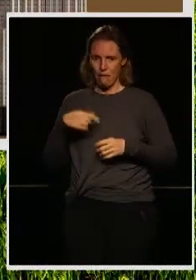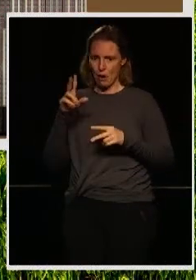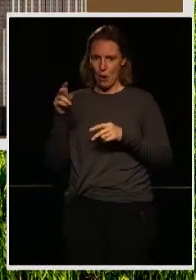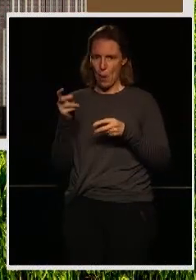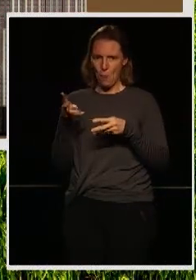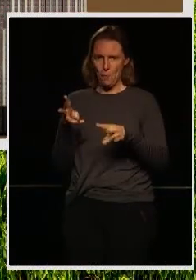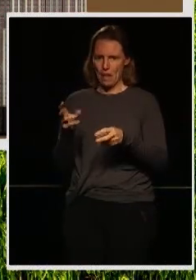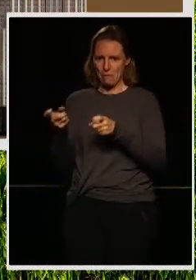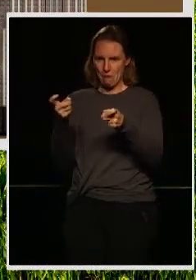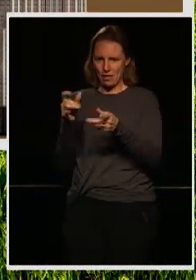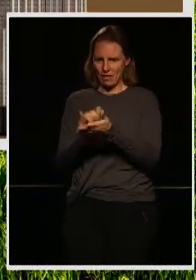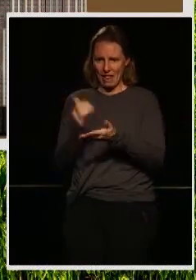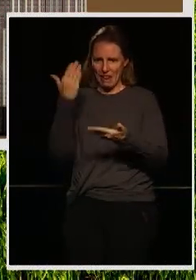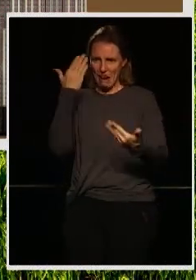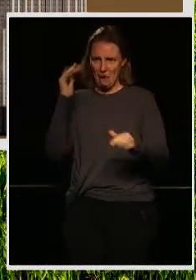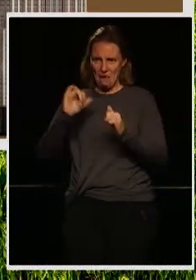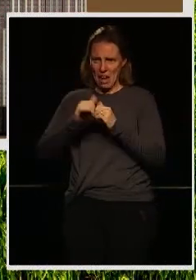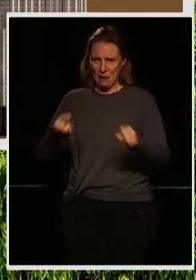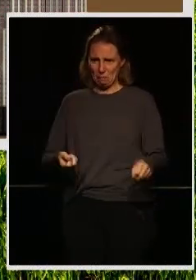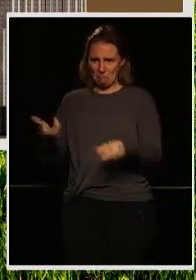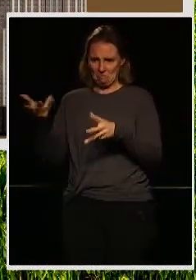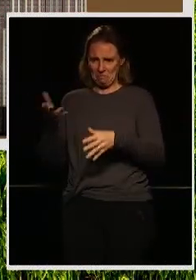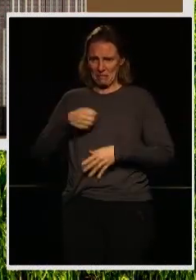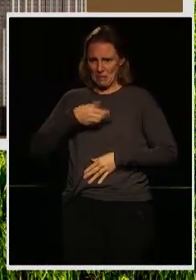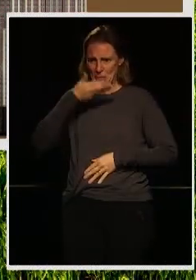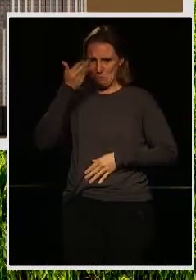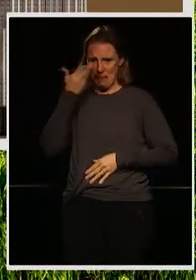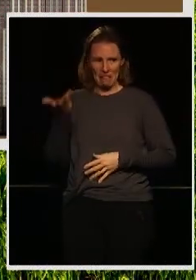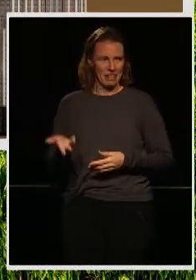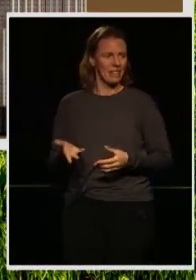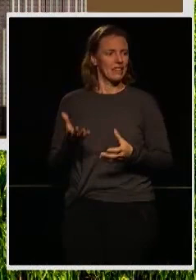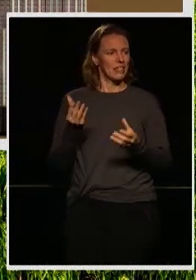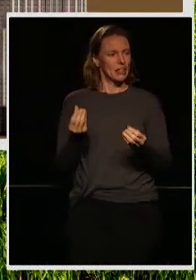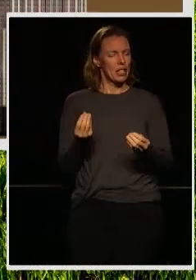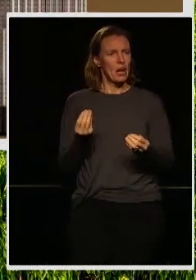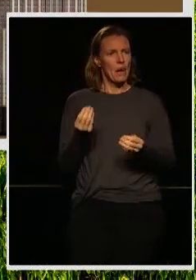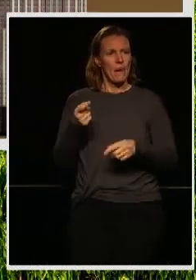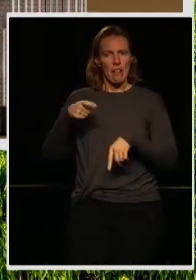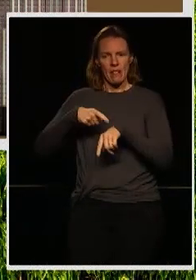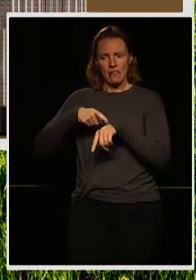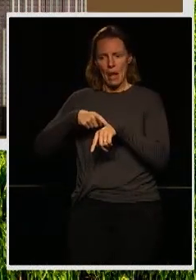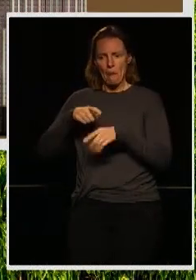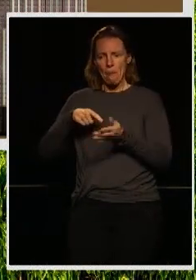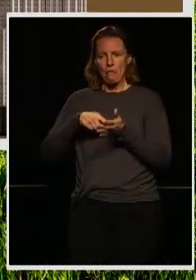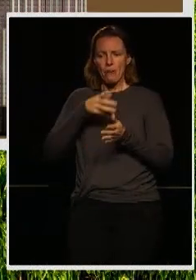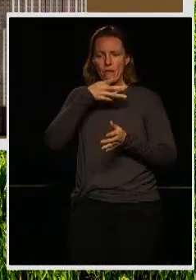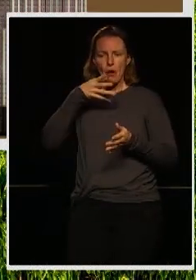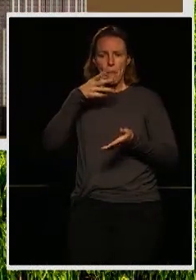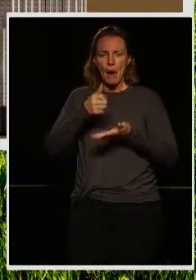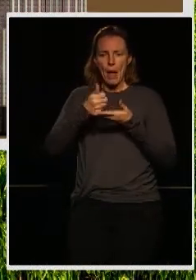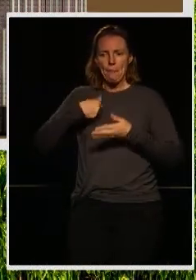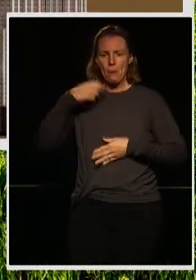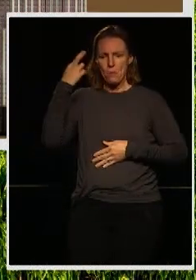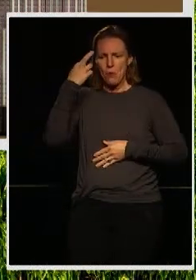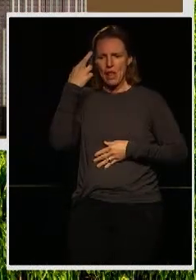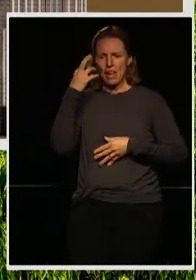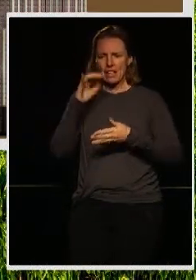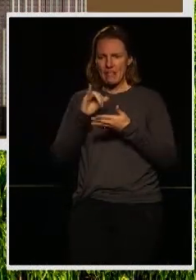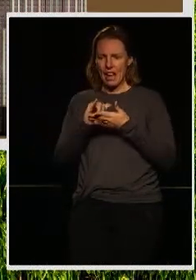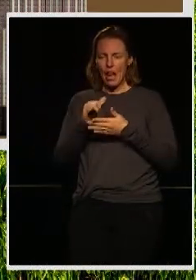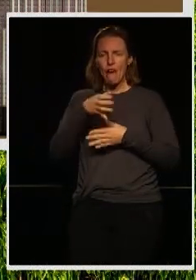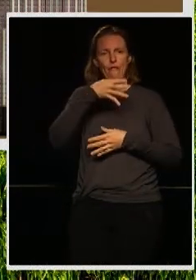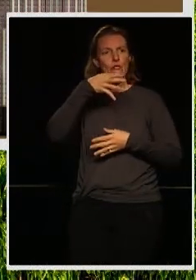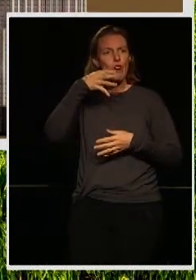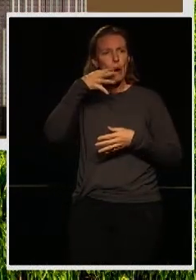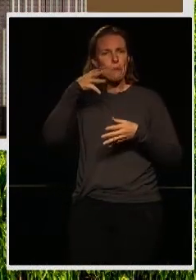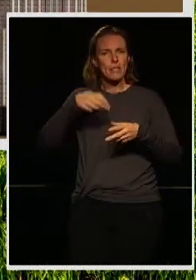way to manage it, and I don't know how to get rid of the smell. So in time, this farmer helped me realize that